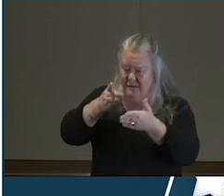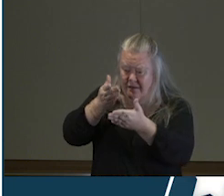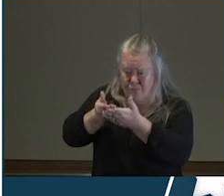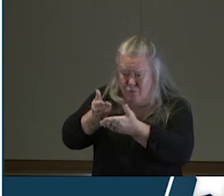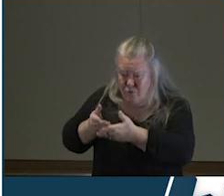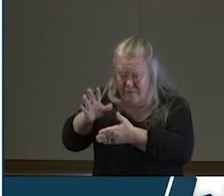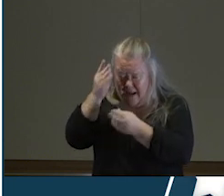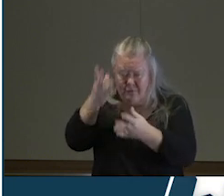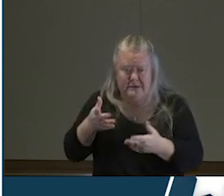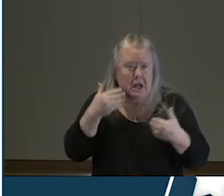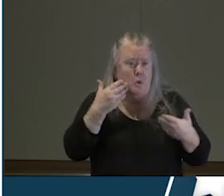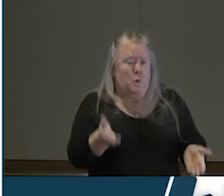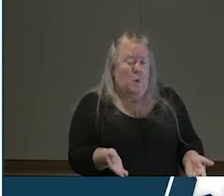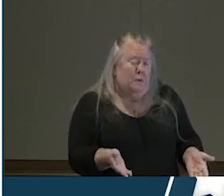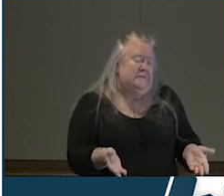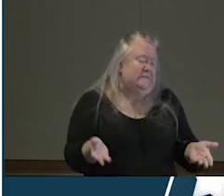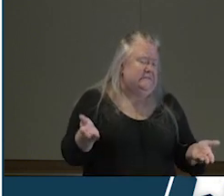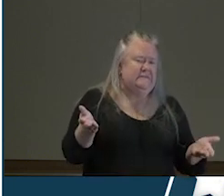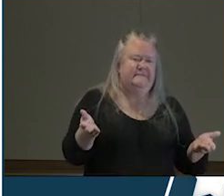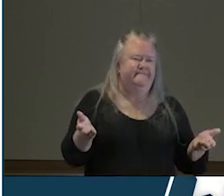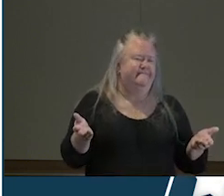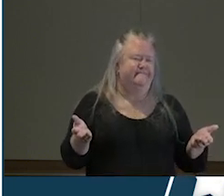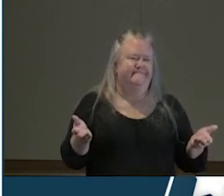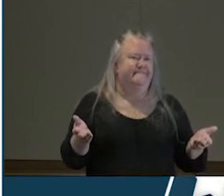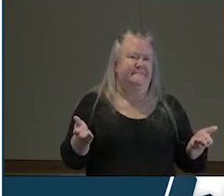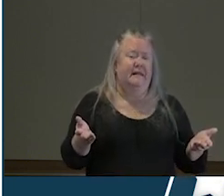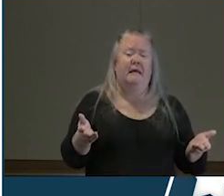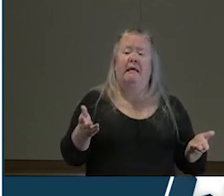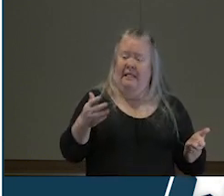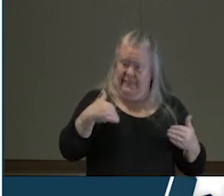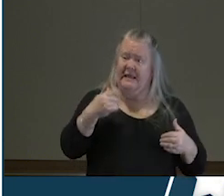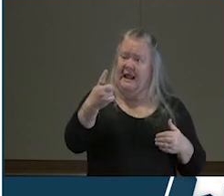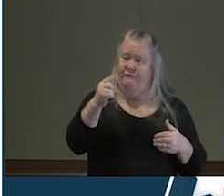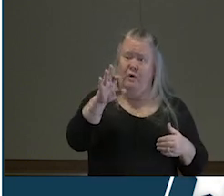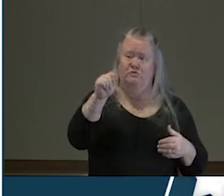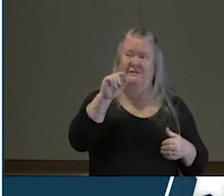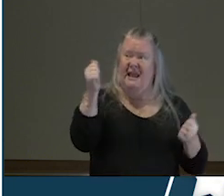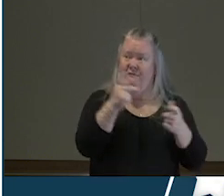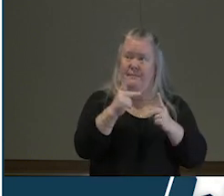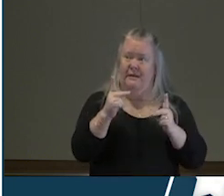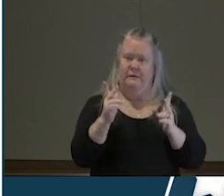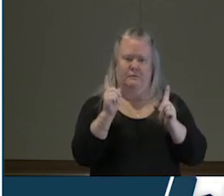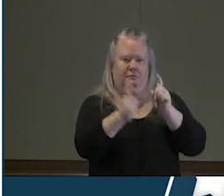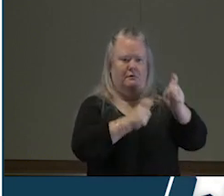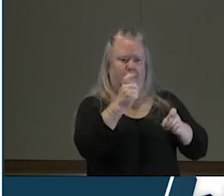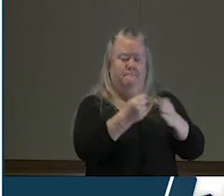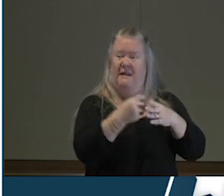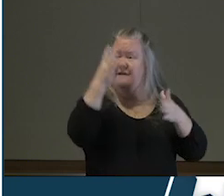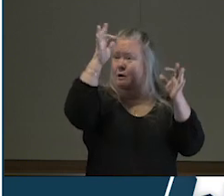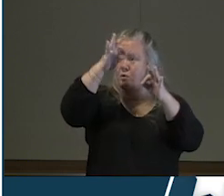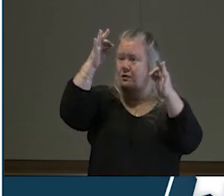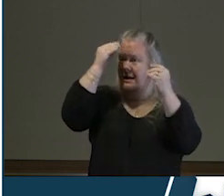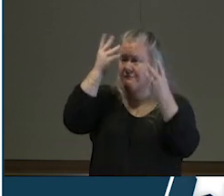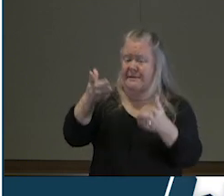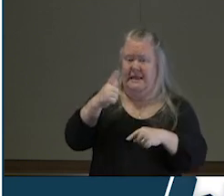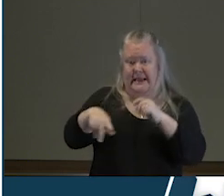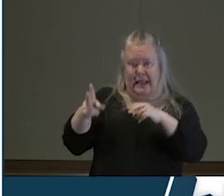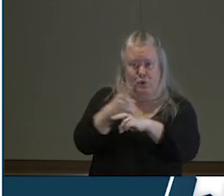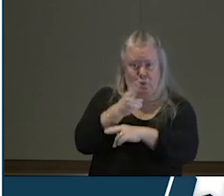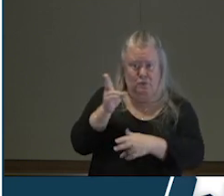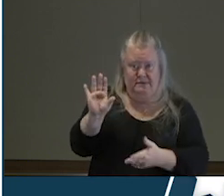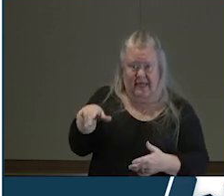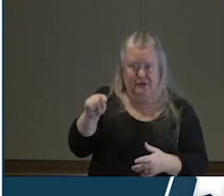information and I don't know, like they can have one trust and everybody can leave it. But if I don't know the information, then I can't use